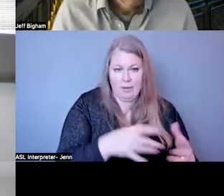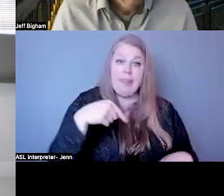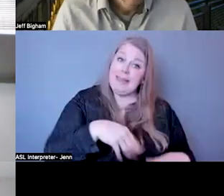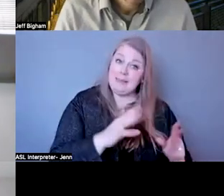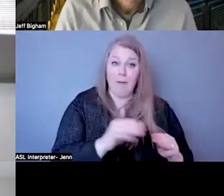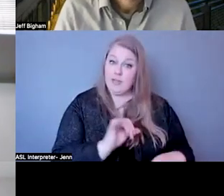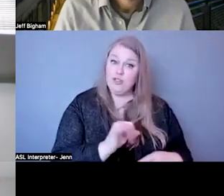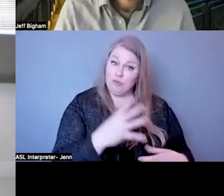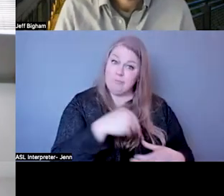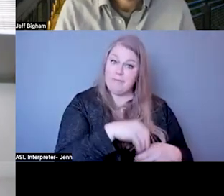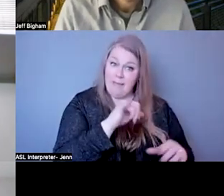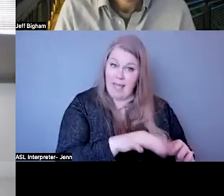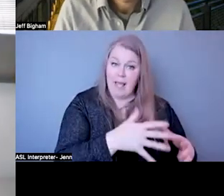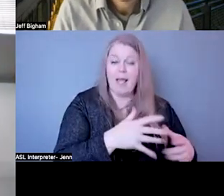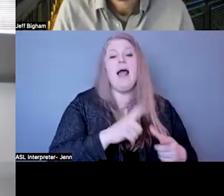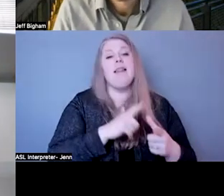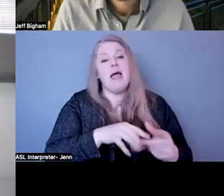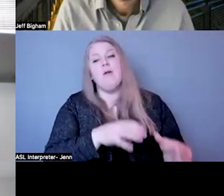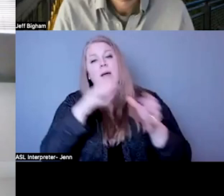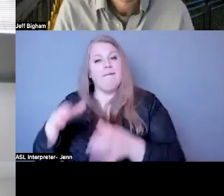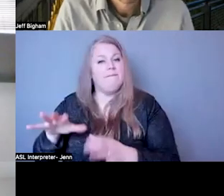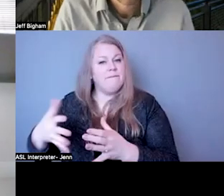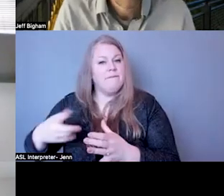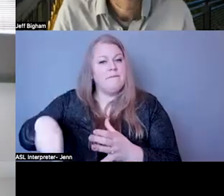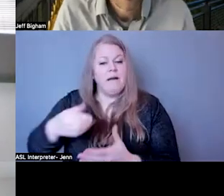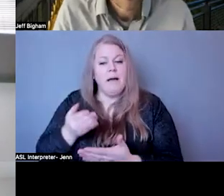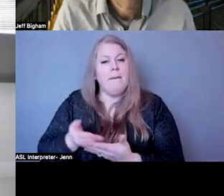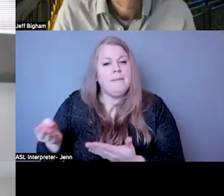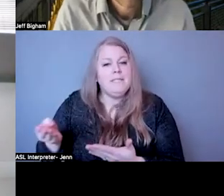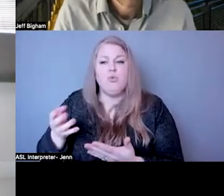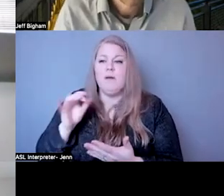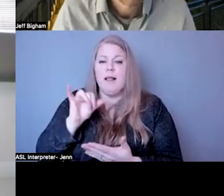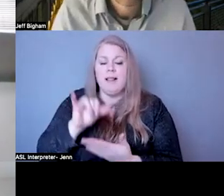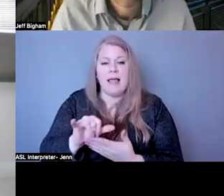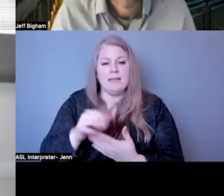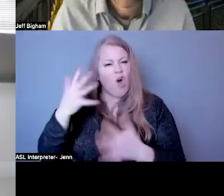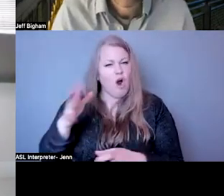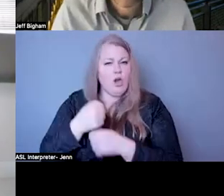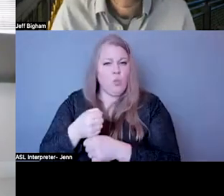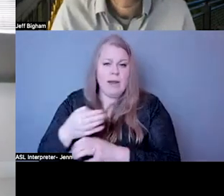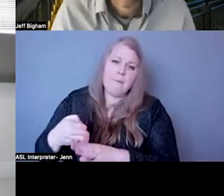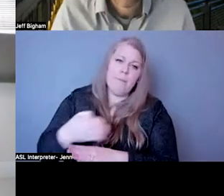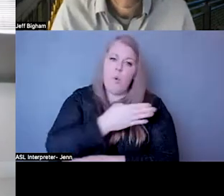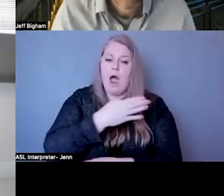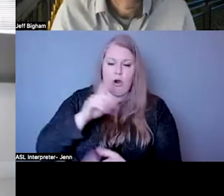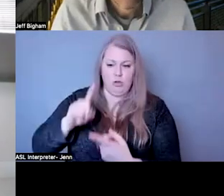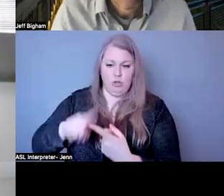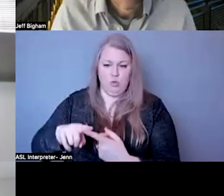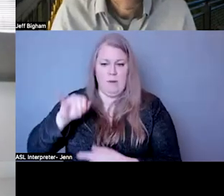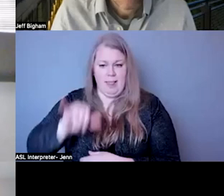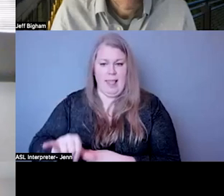matter. And then there is material which has been created prior to its